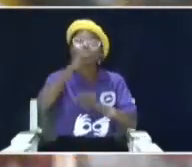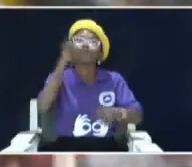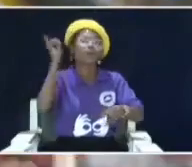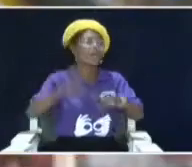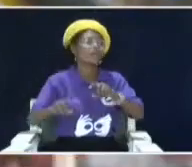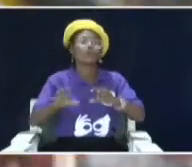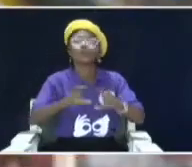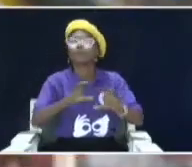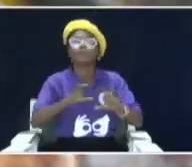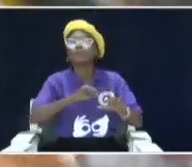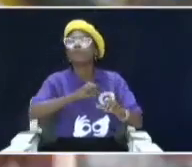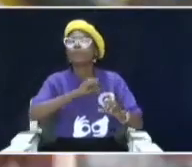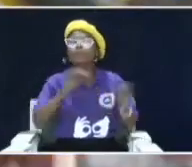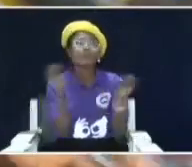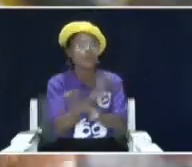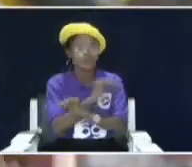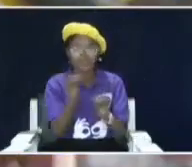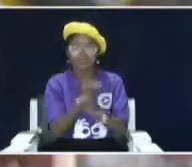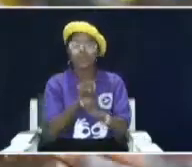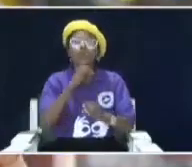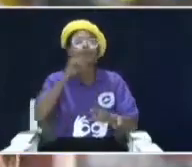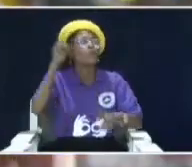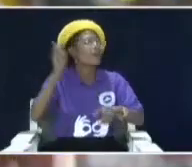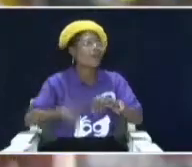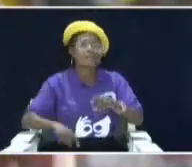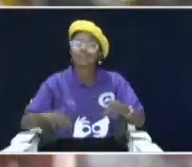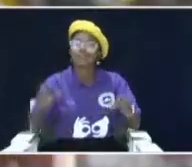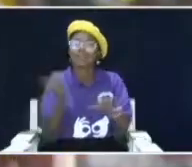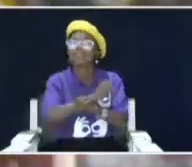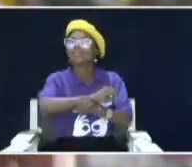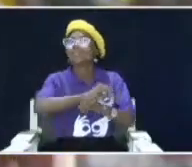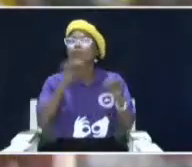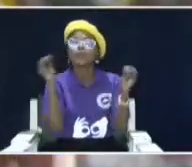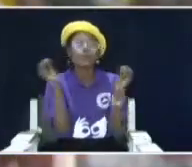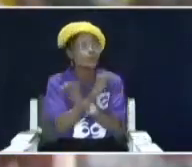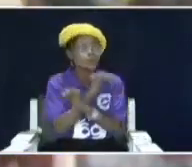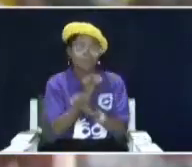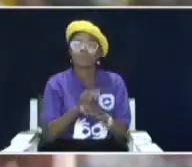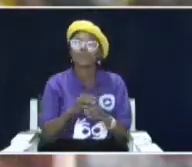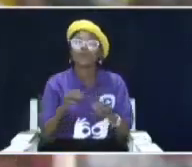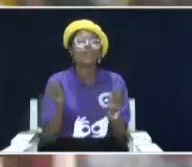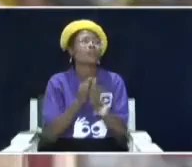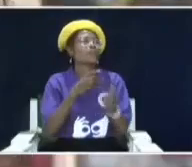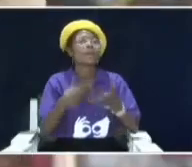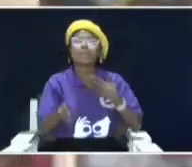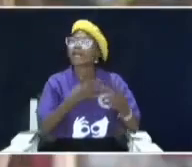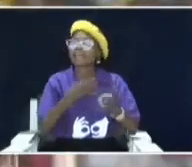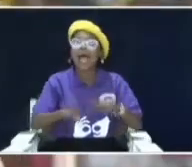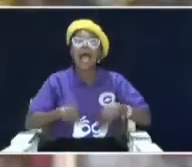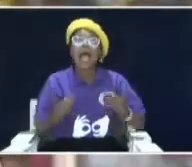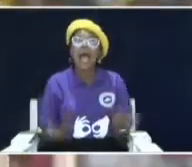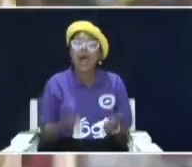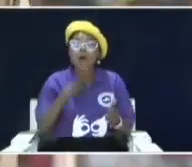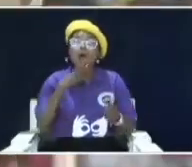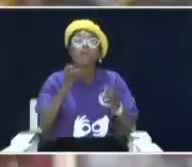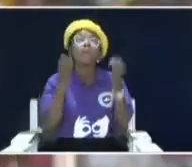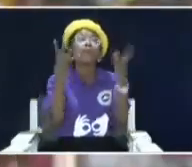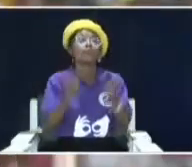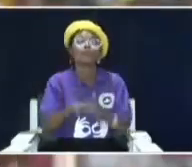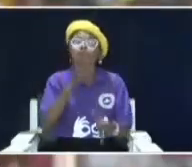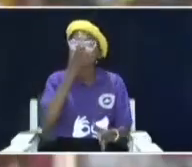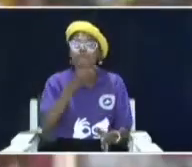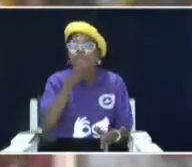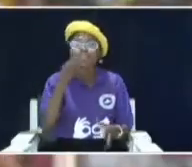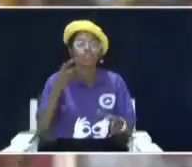kingdom. You can achieve nothing in the kingdom. It doesn't matter how much you pray, how much you fast. If you are not